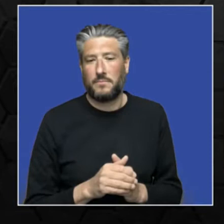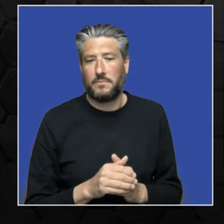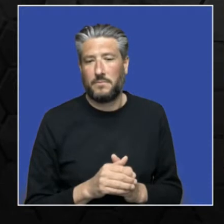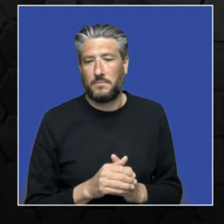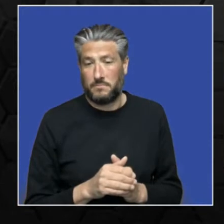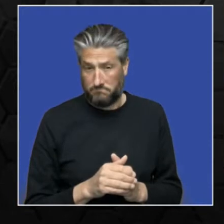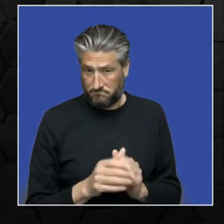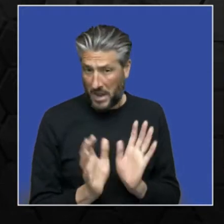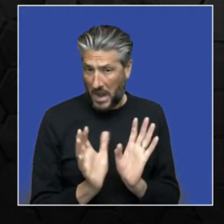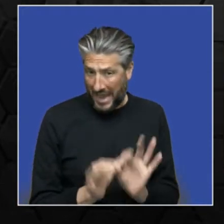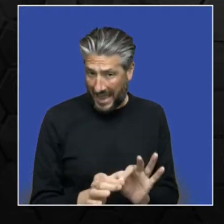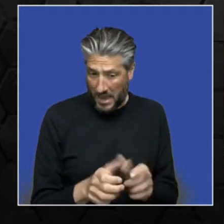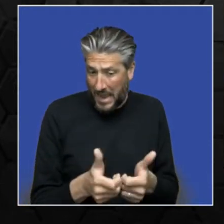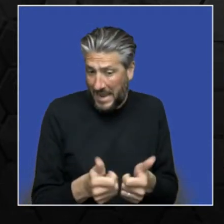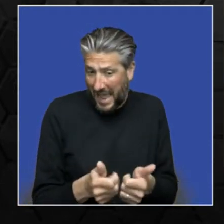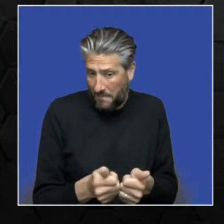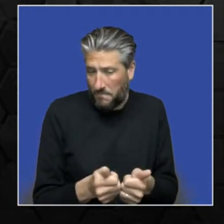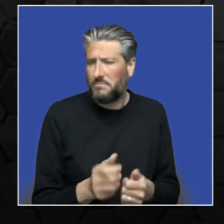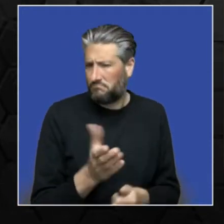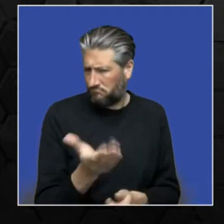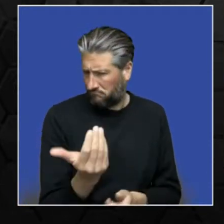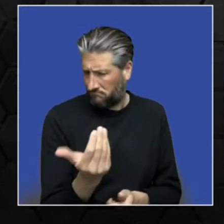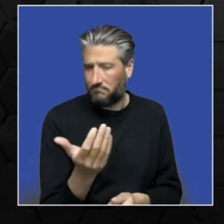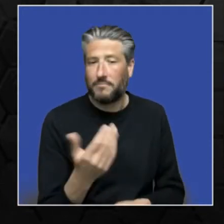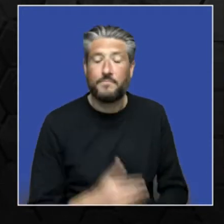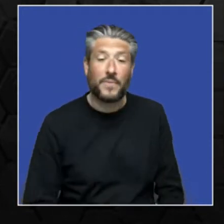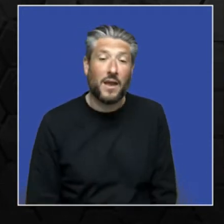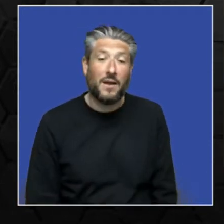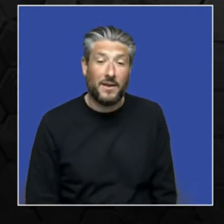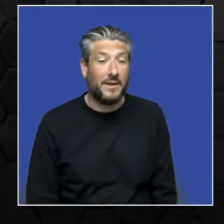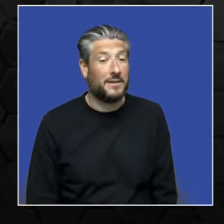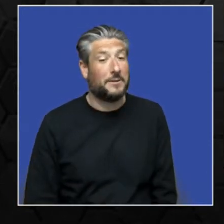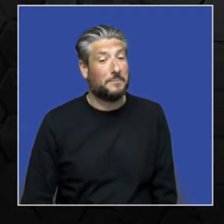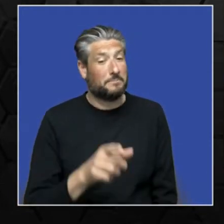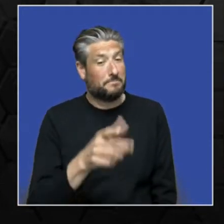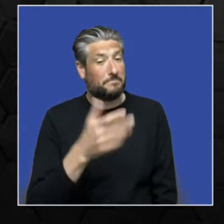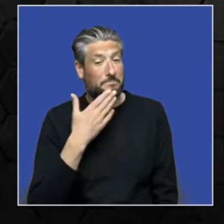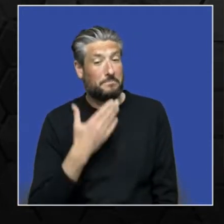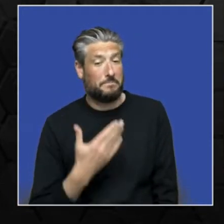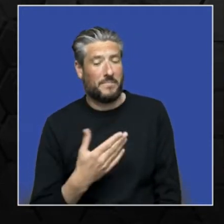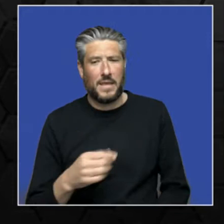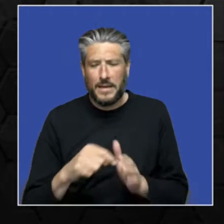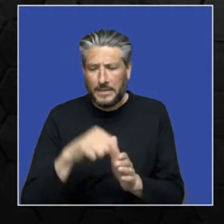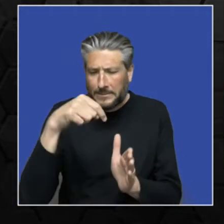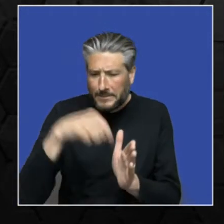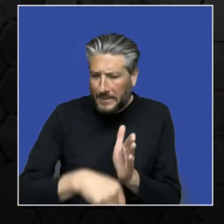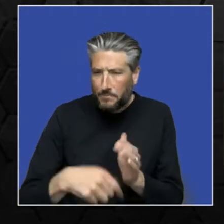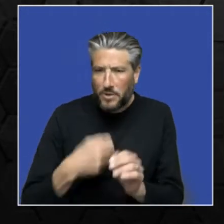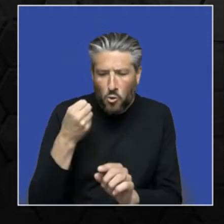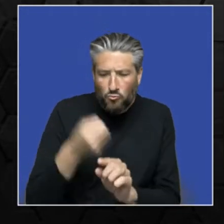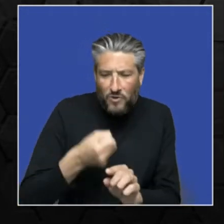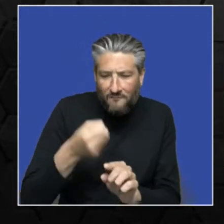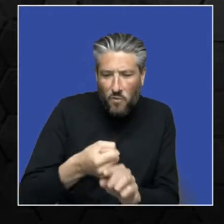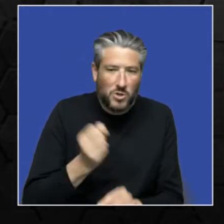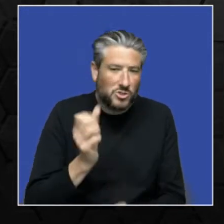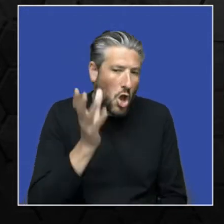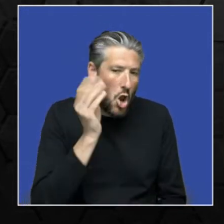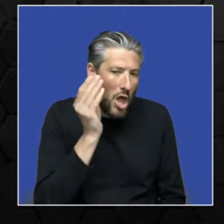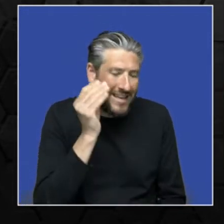Thanks, Eric. Deep reinforcement learning is indeed a great topic to be looking into right now for game development research